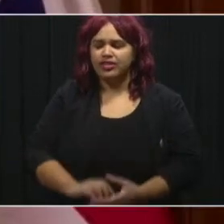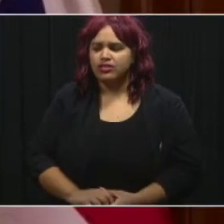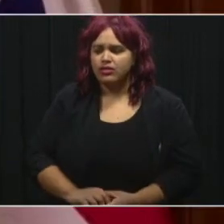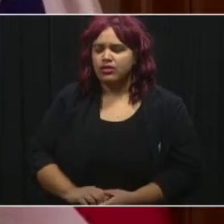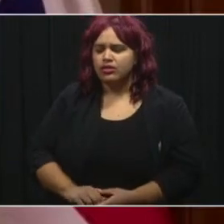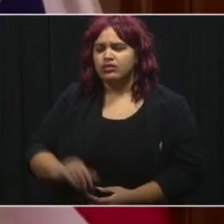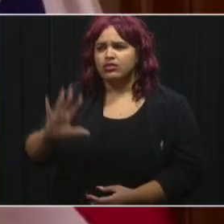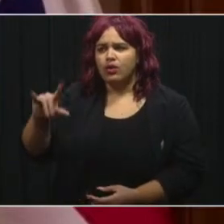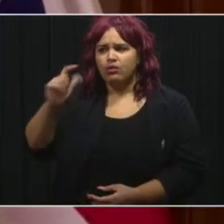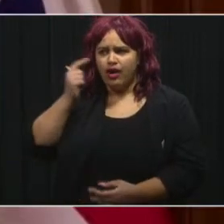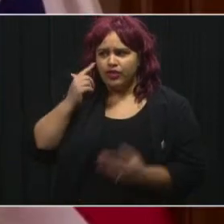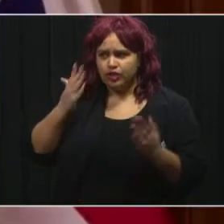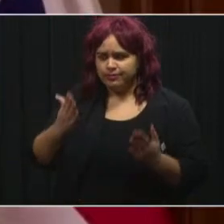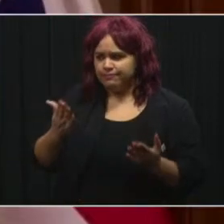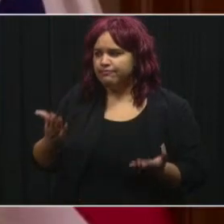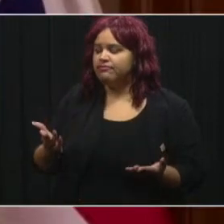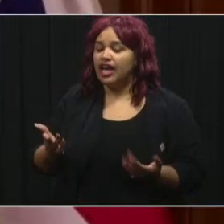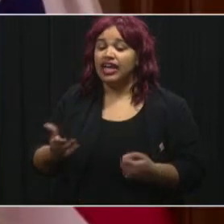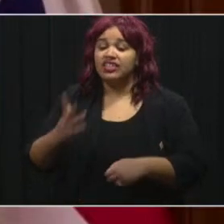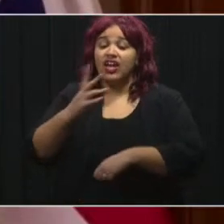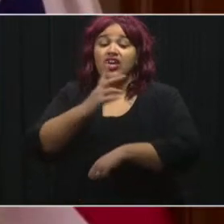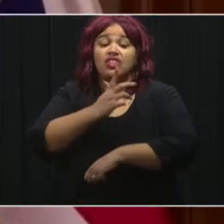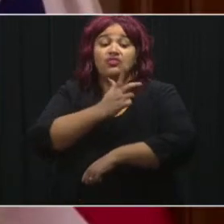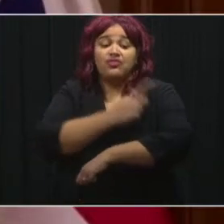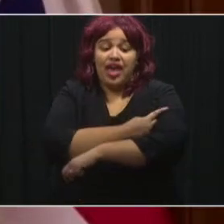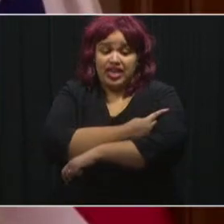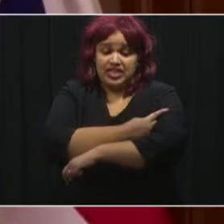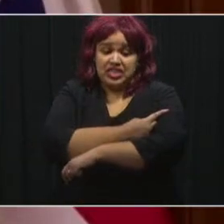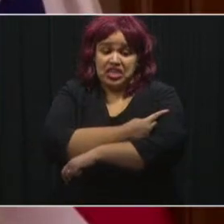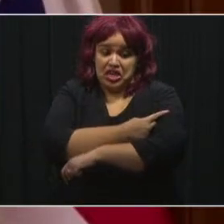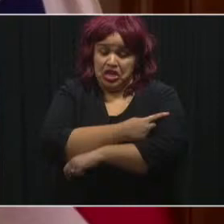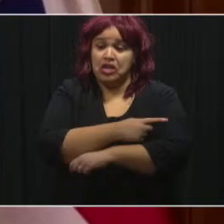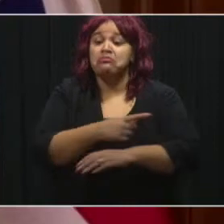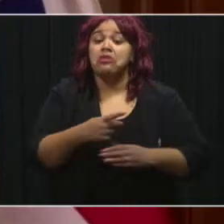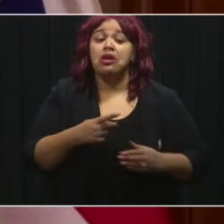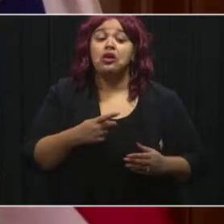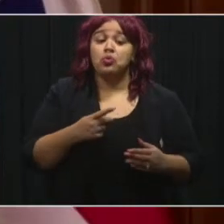becomes available to younger kids here shortly, we hope,